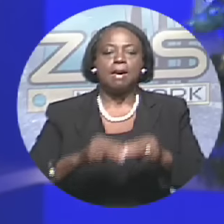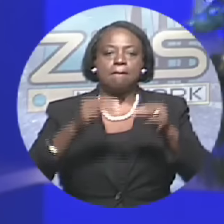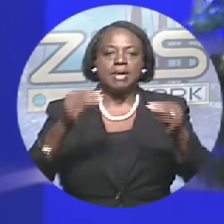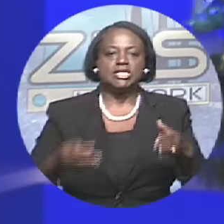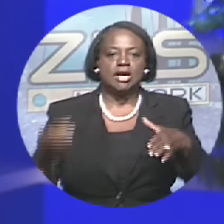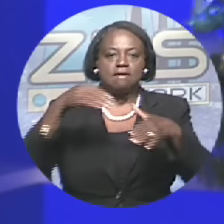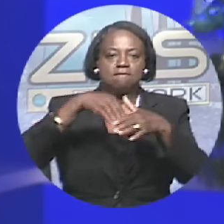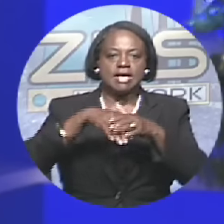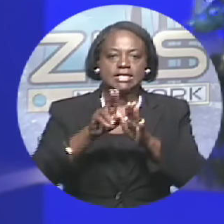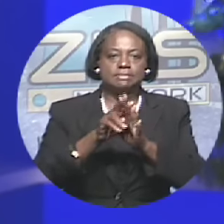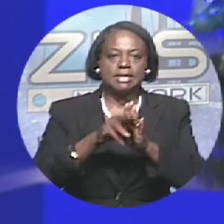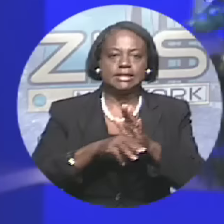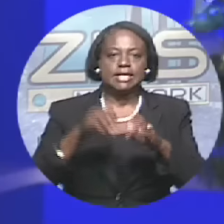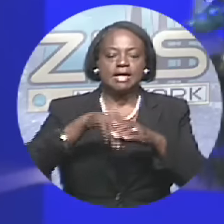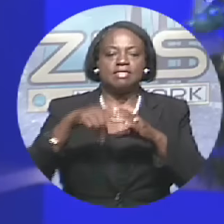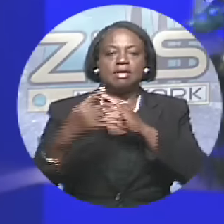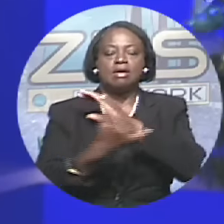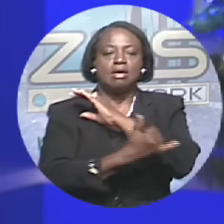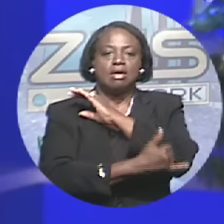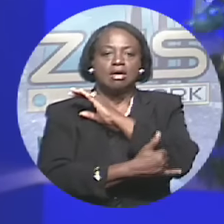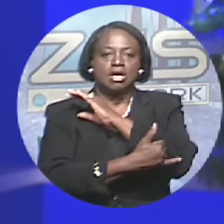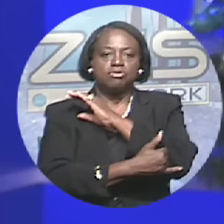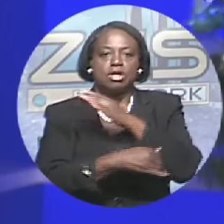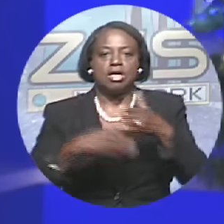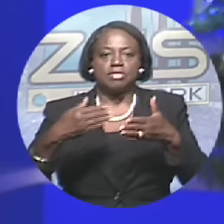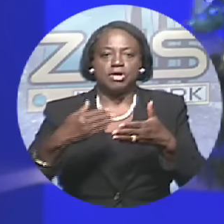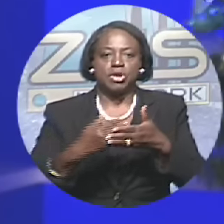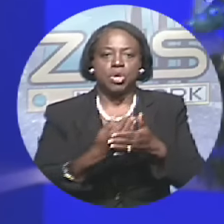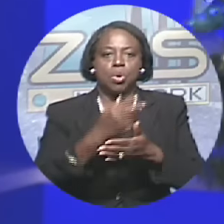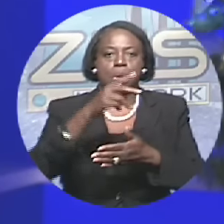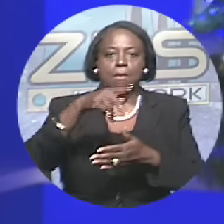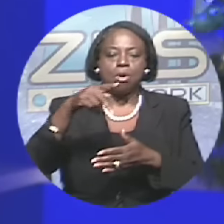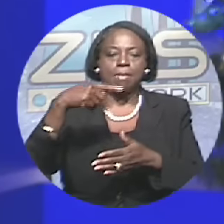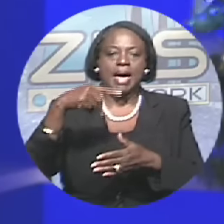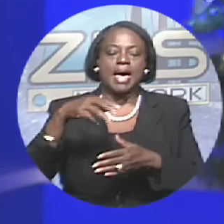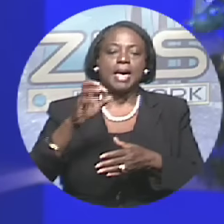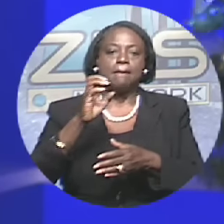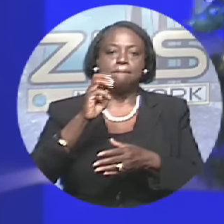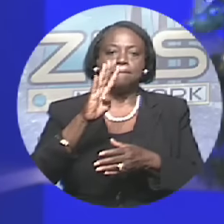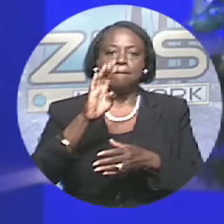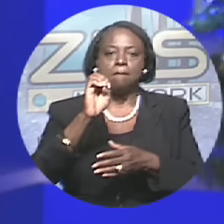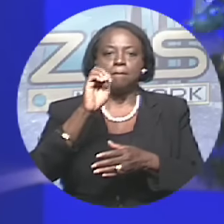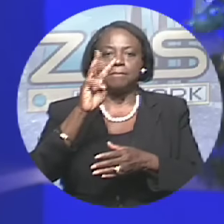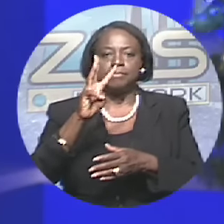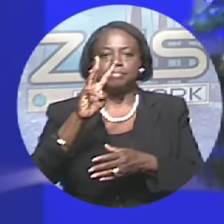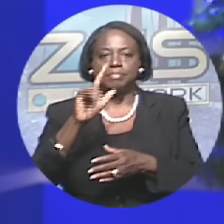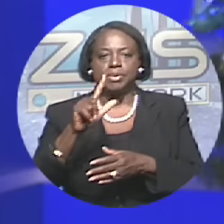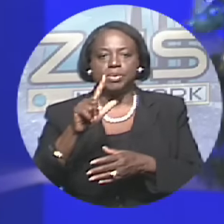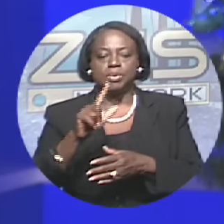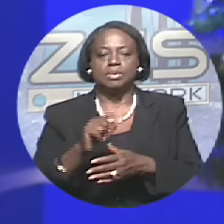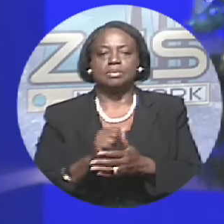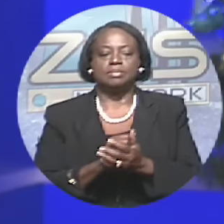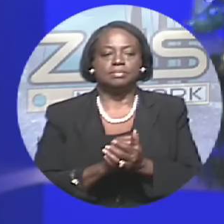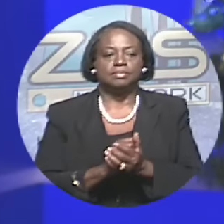the Popeyes Bahamas Bowl is just one of many relationships that started since they initiated the new sports tourism